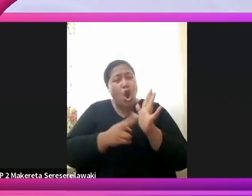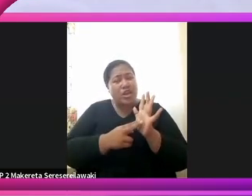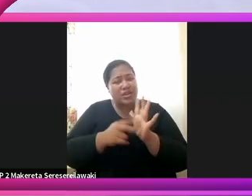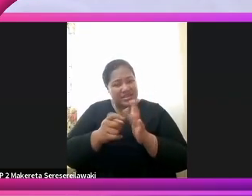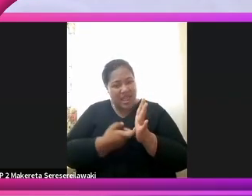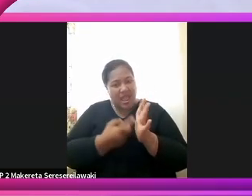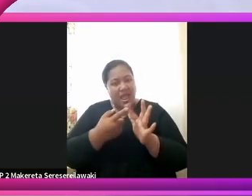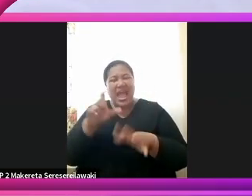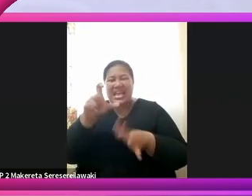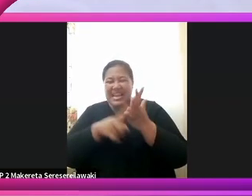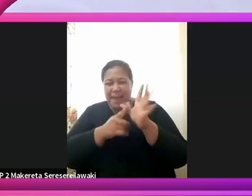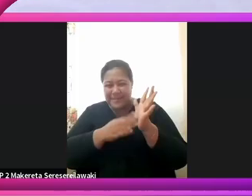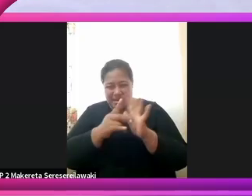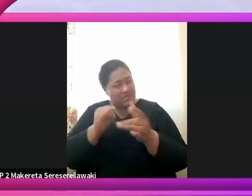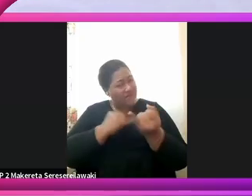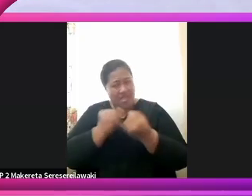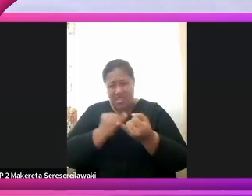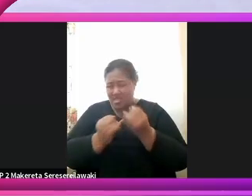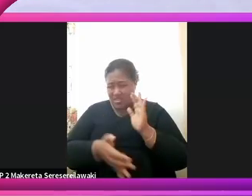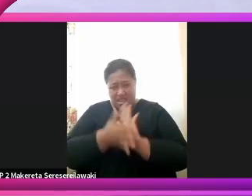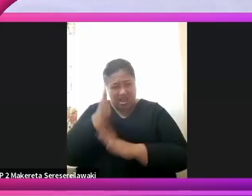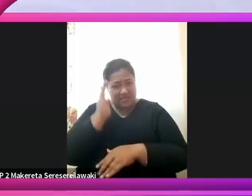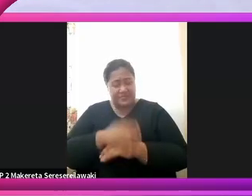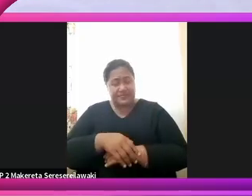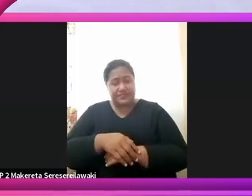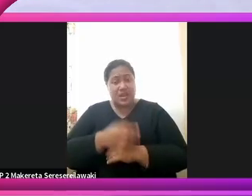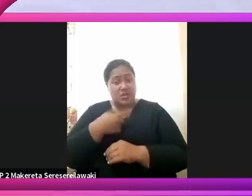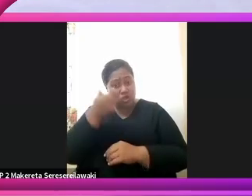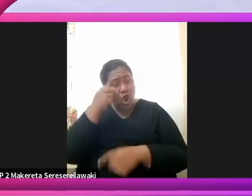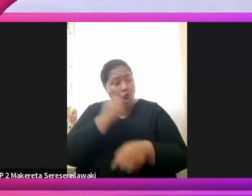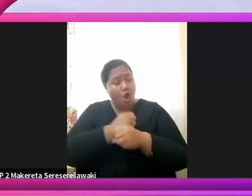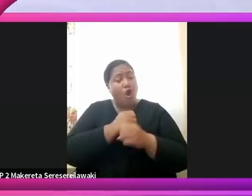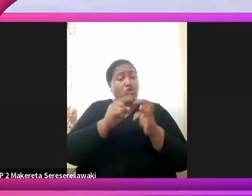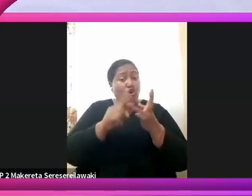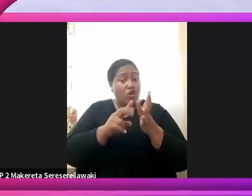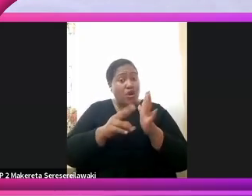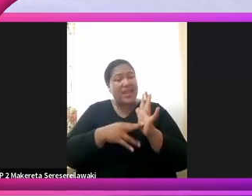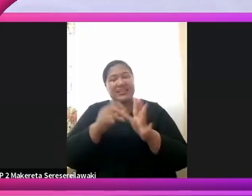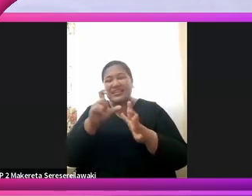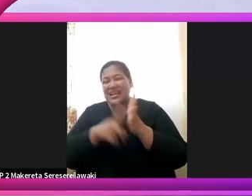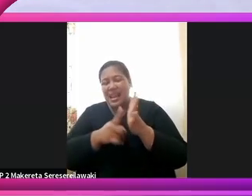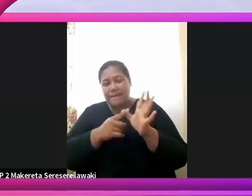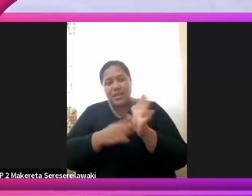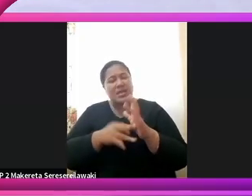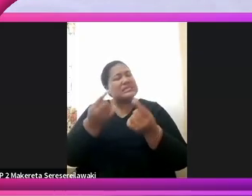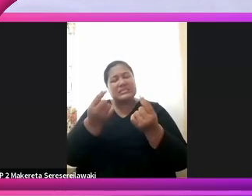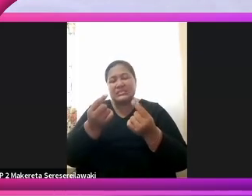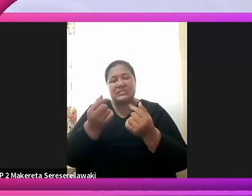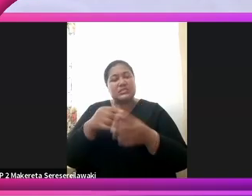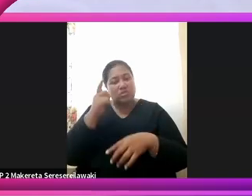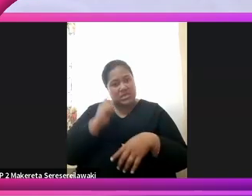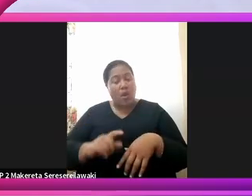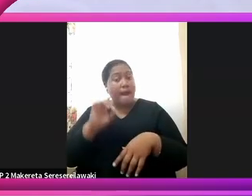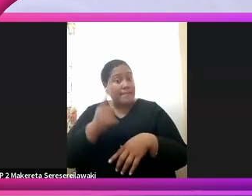high. And as you know that for this gonorrhea and chlamydia, it's very simple, easy to treat. But if you keep it,